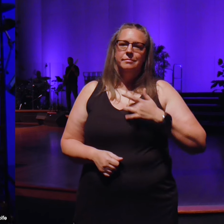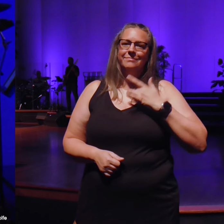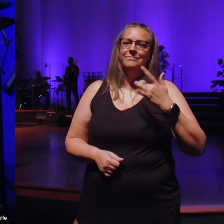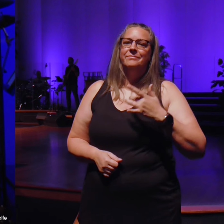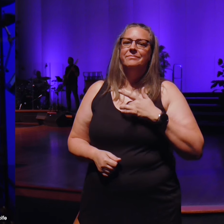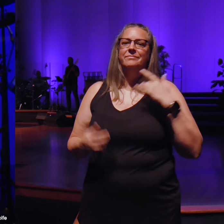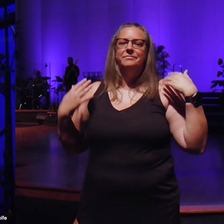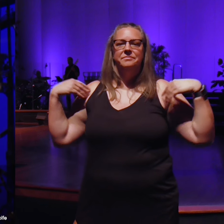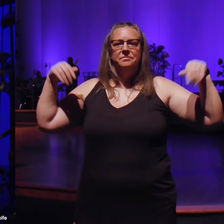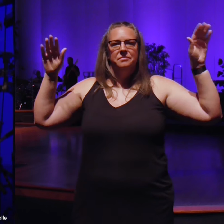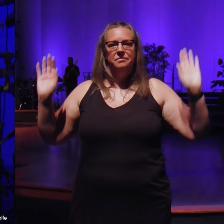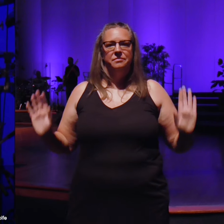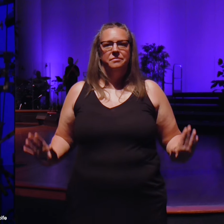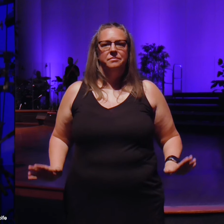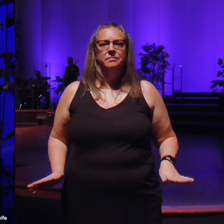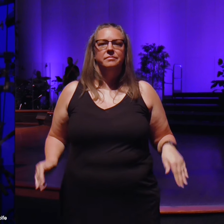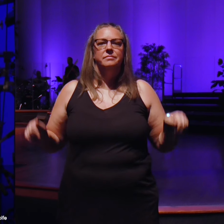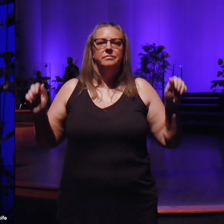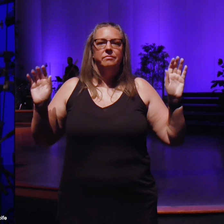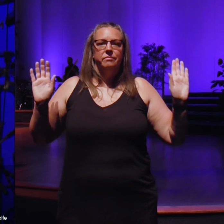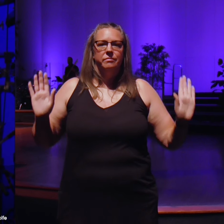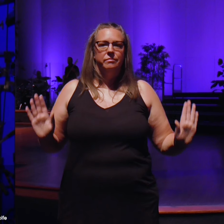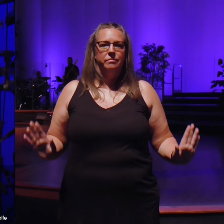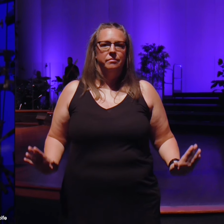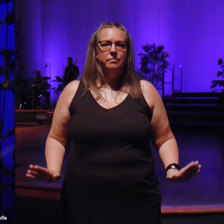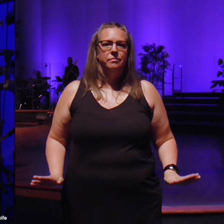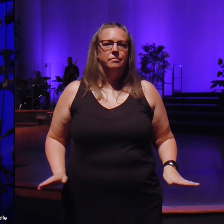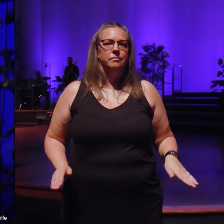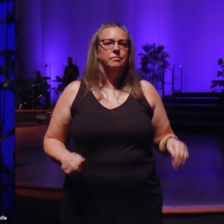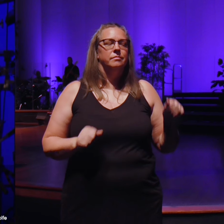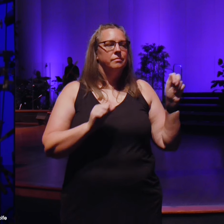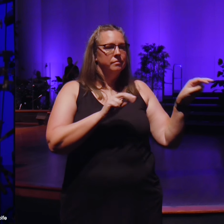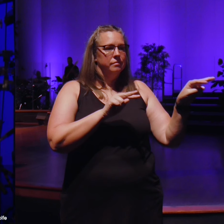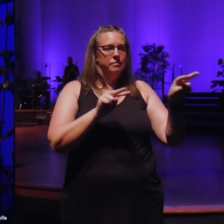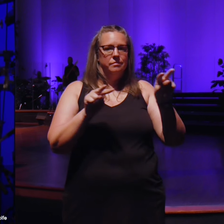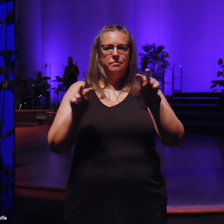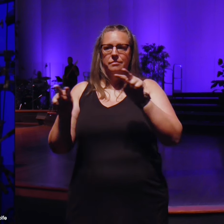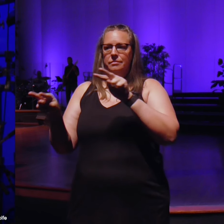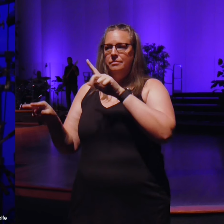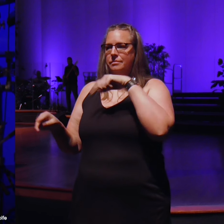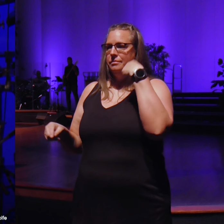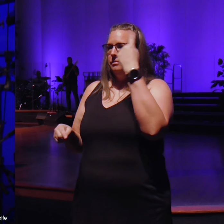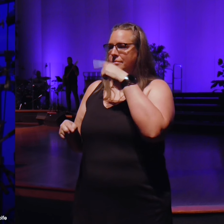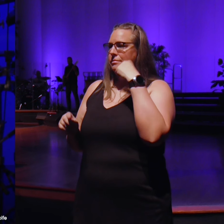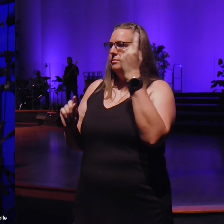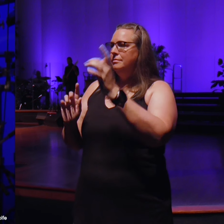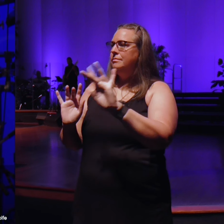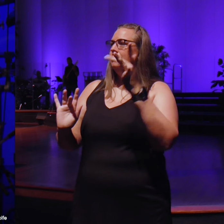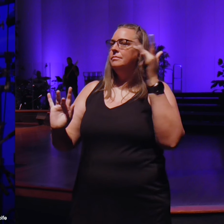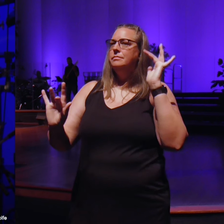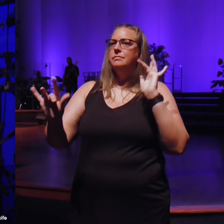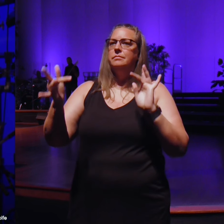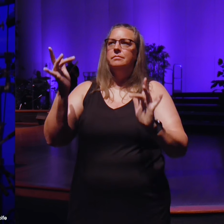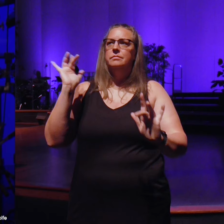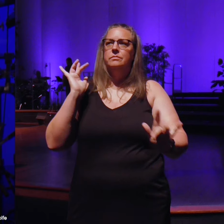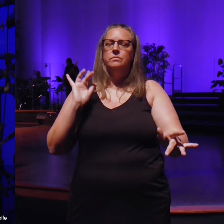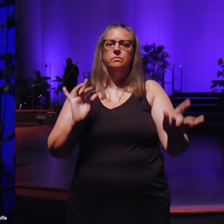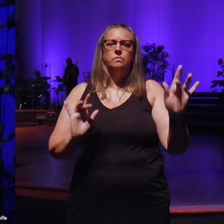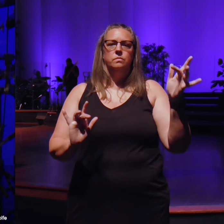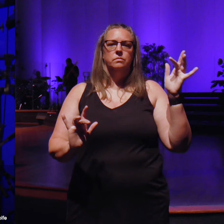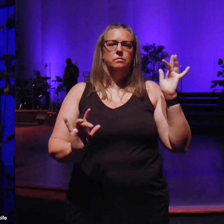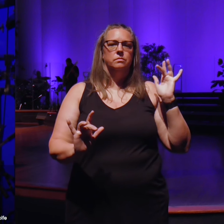grace. I can hear the brush of angel wings. I see glory on